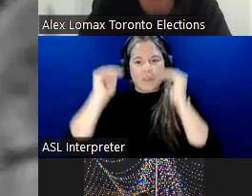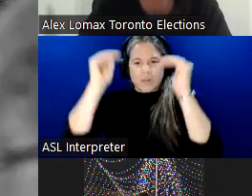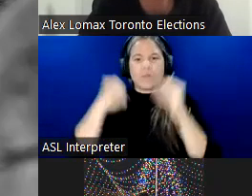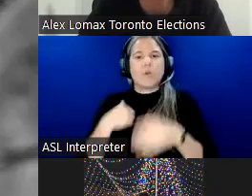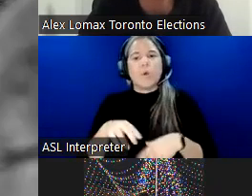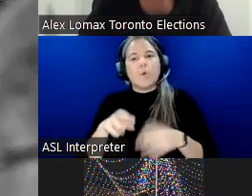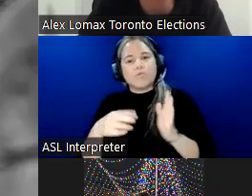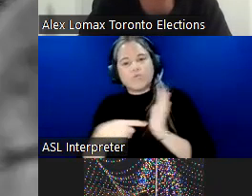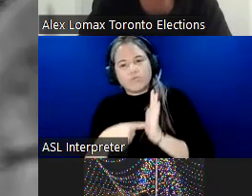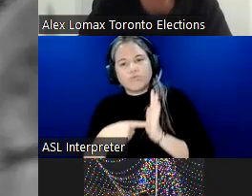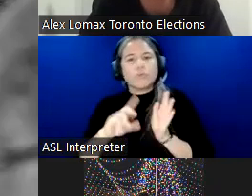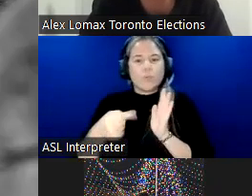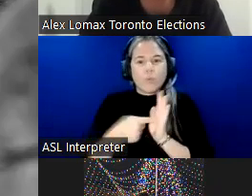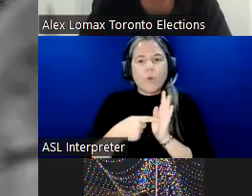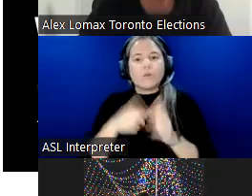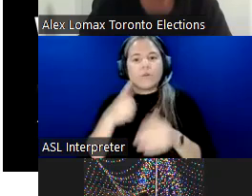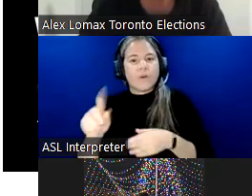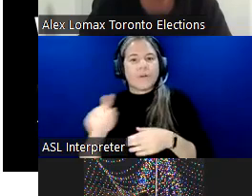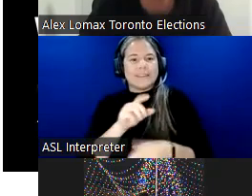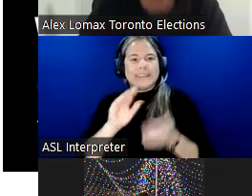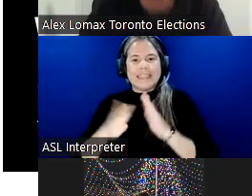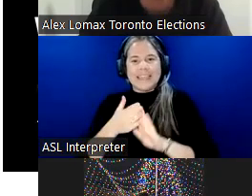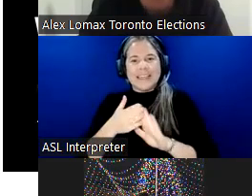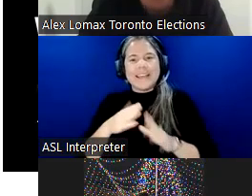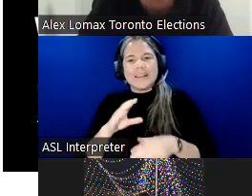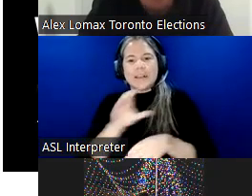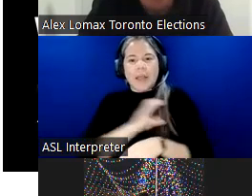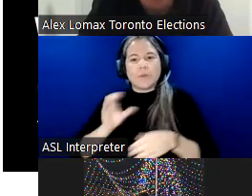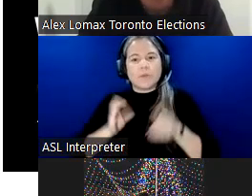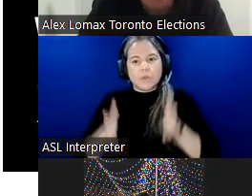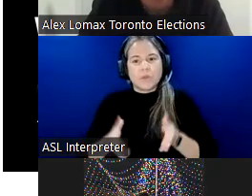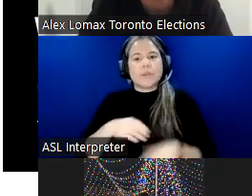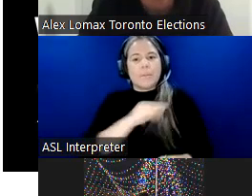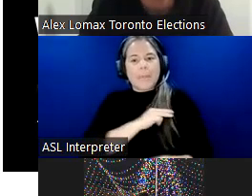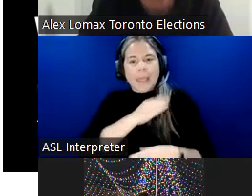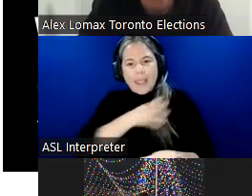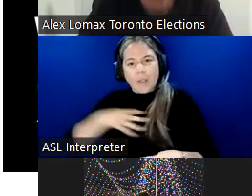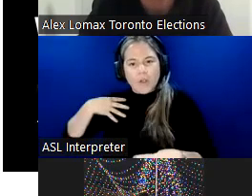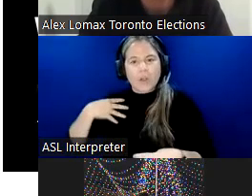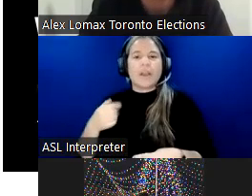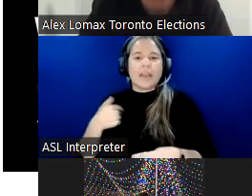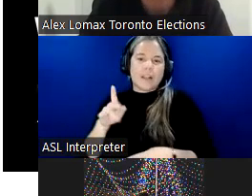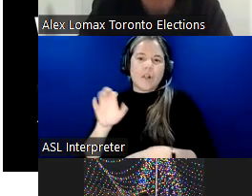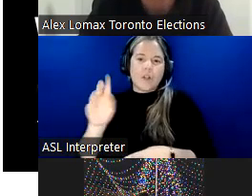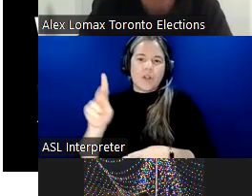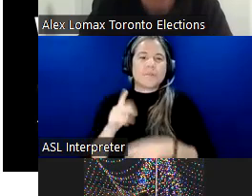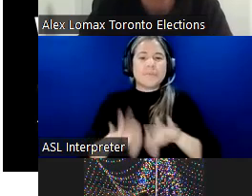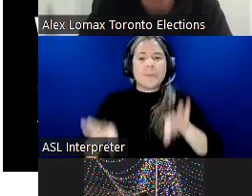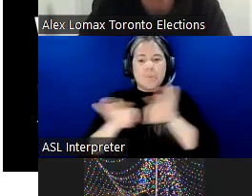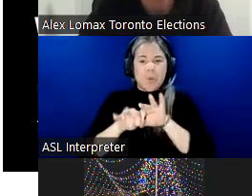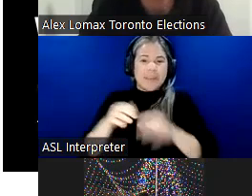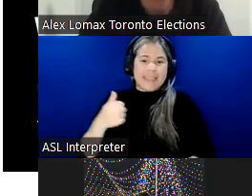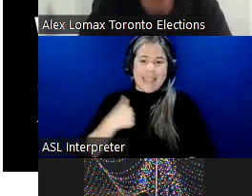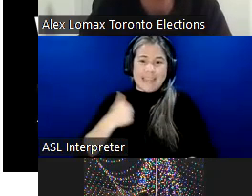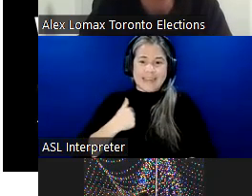the Toronto City Clerk. Next slide, please. It's important to know the different levels of government in Canada. There are